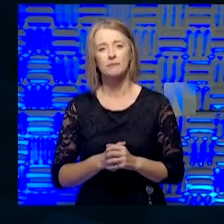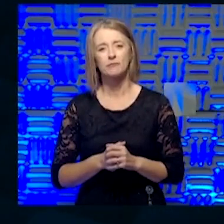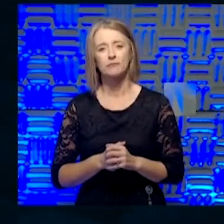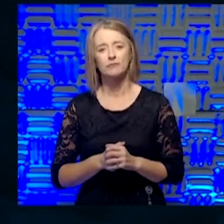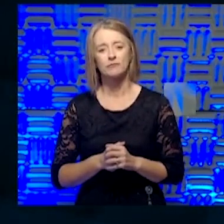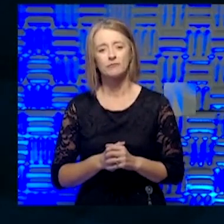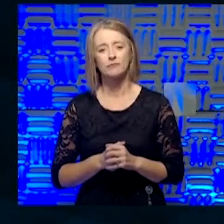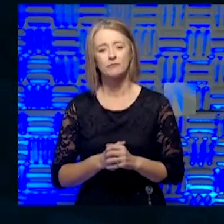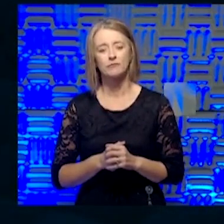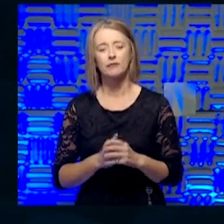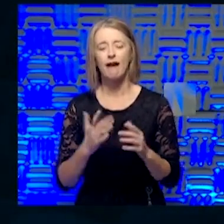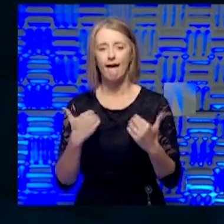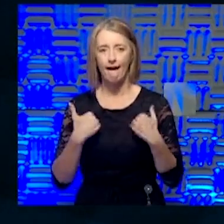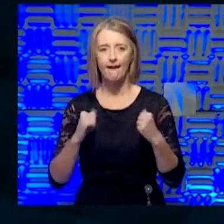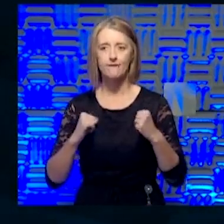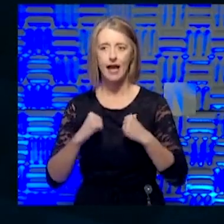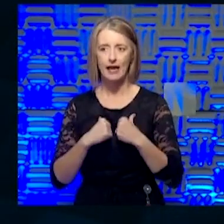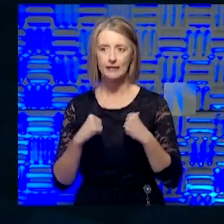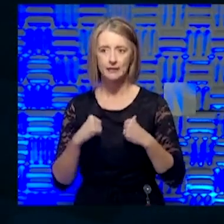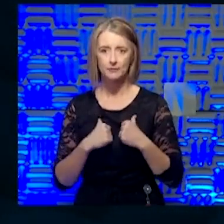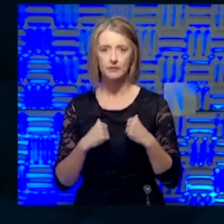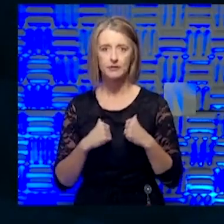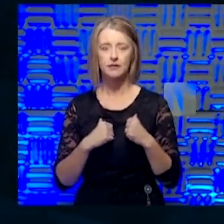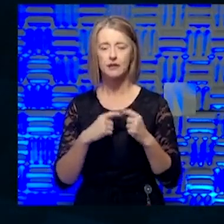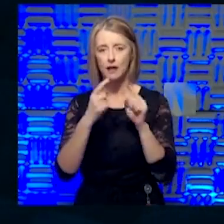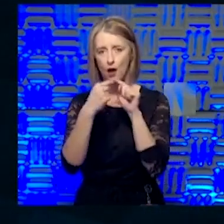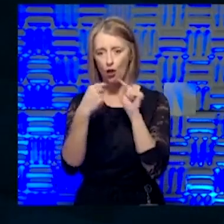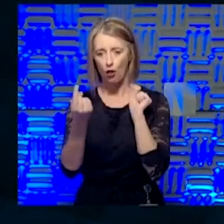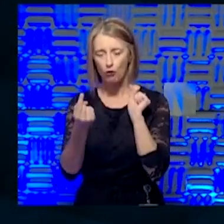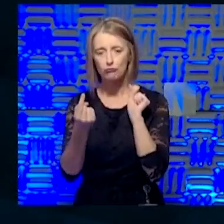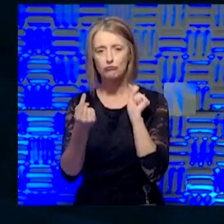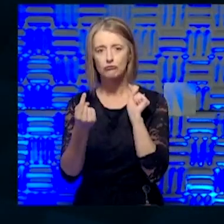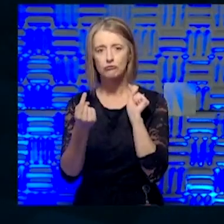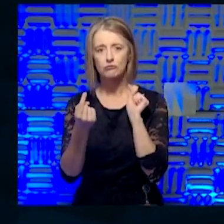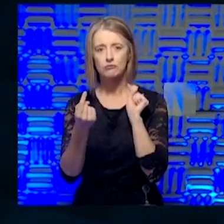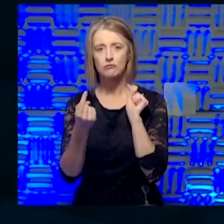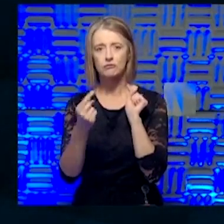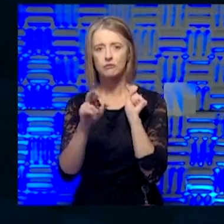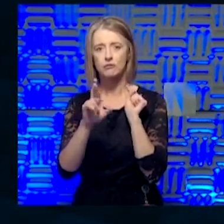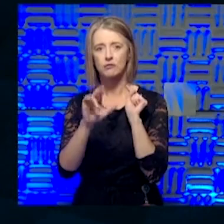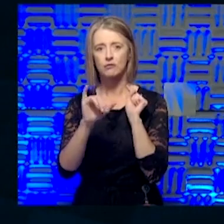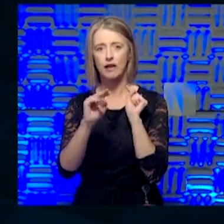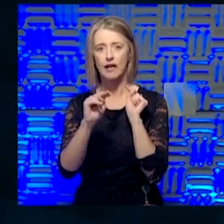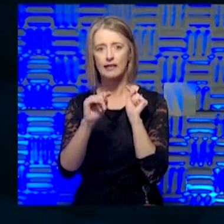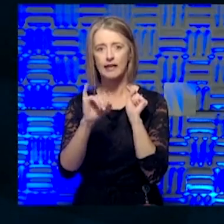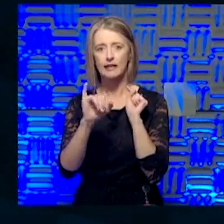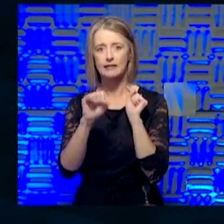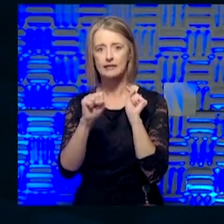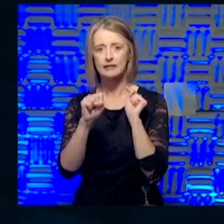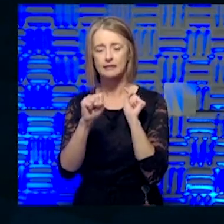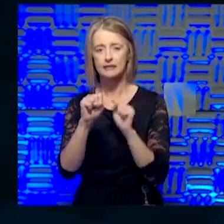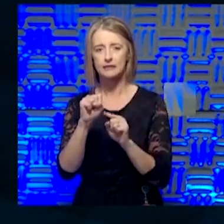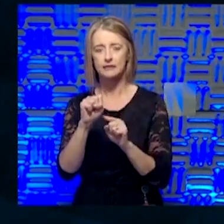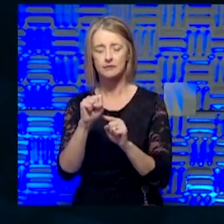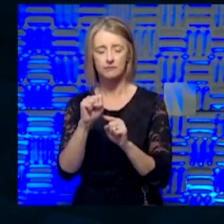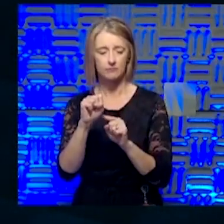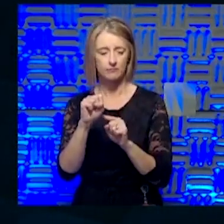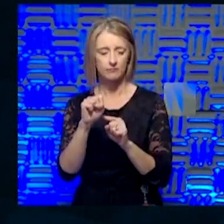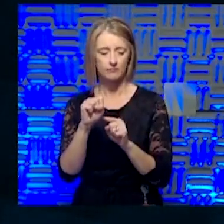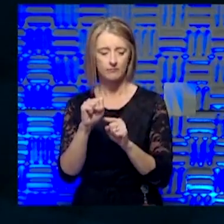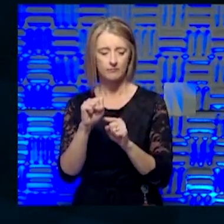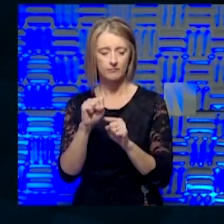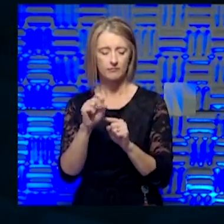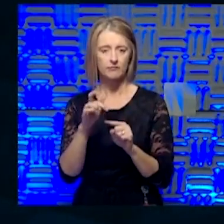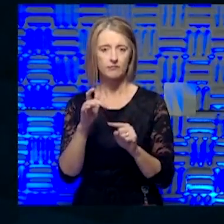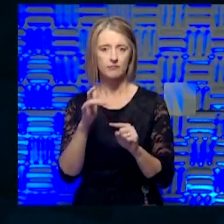with asthma, allergic rhinitis. I deal with